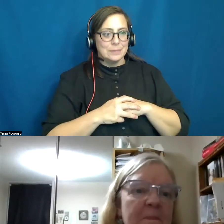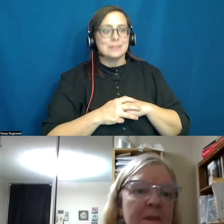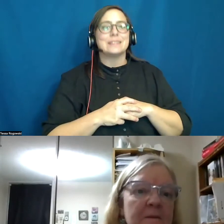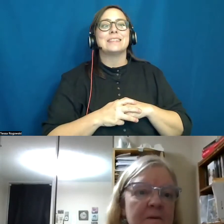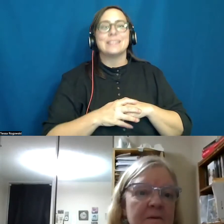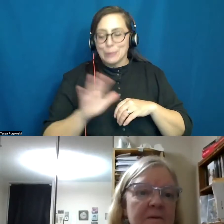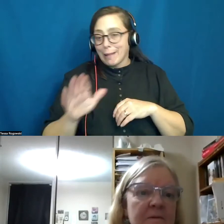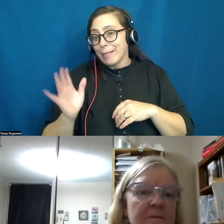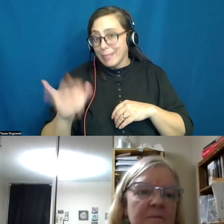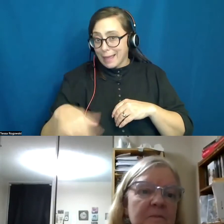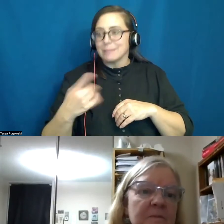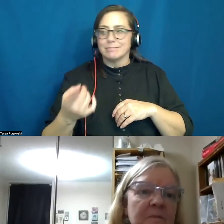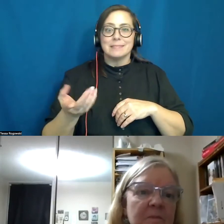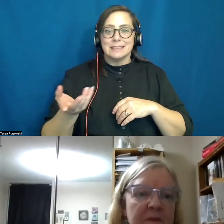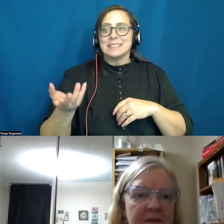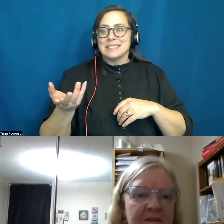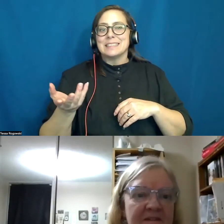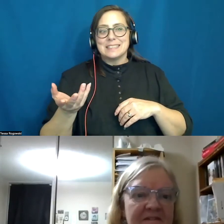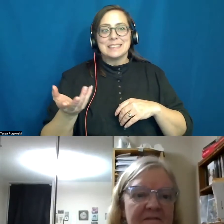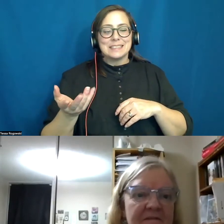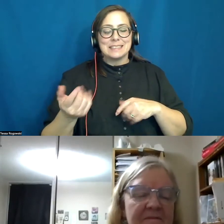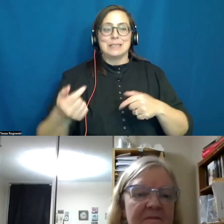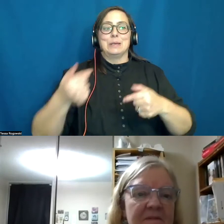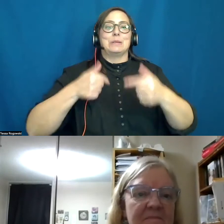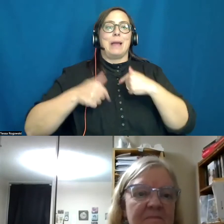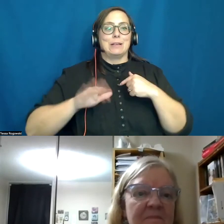back to your a question,